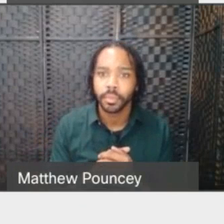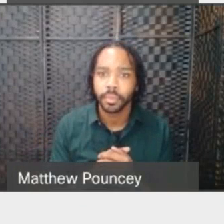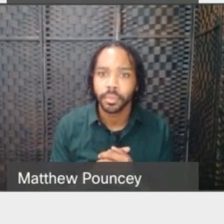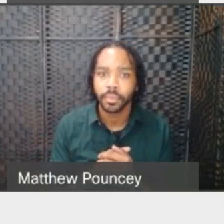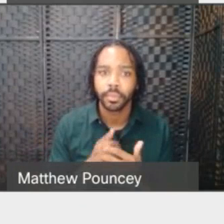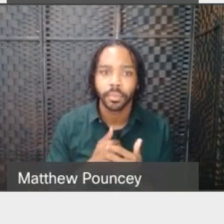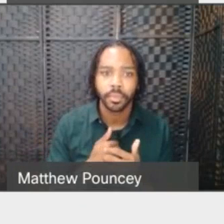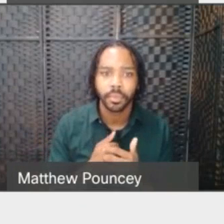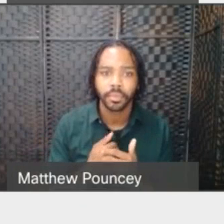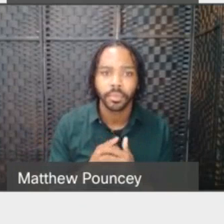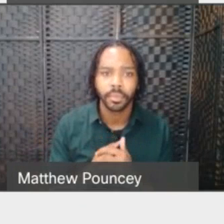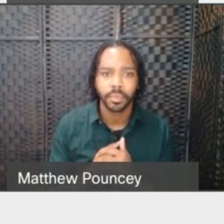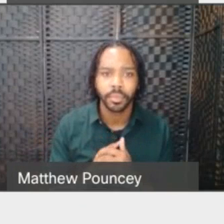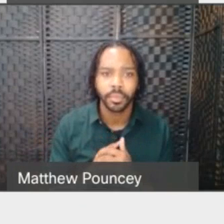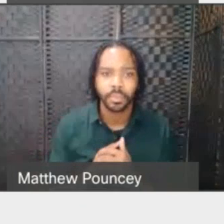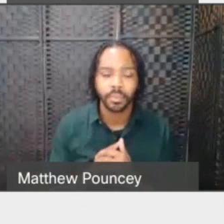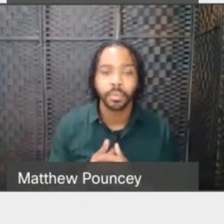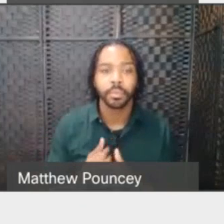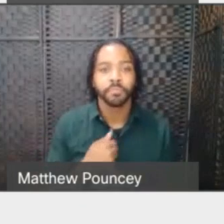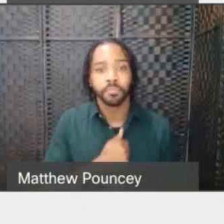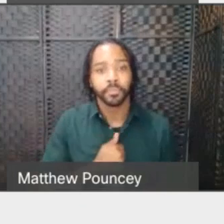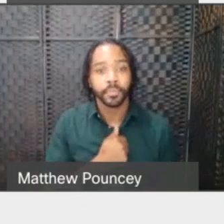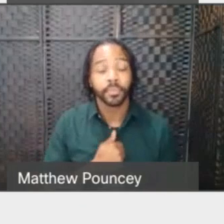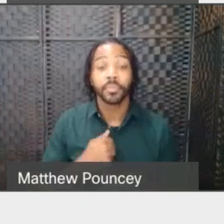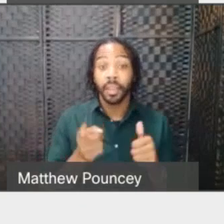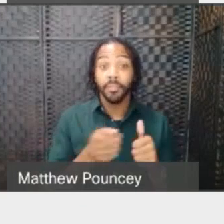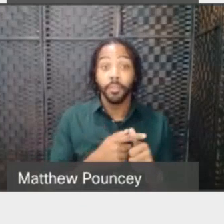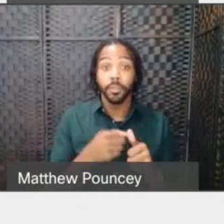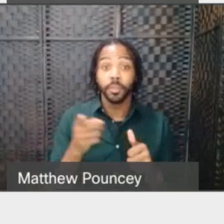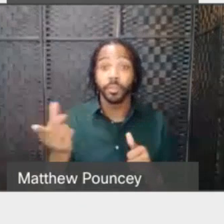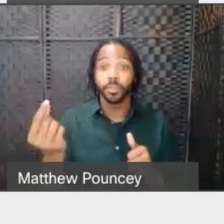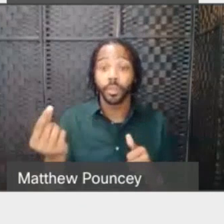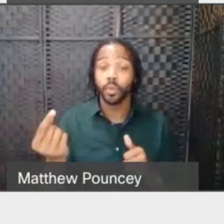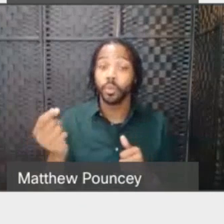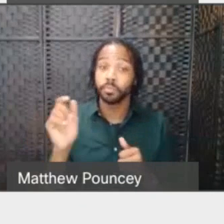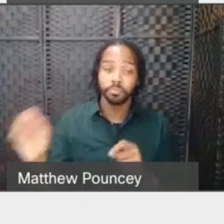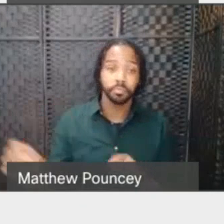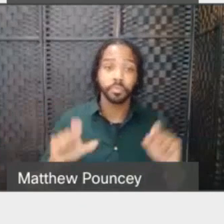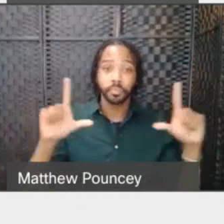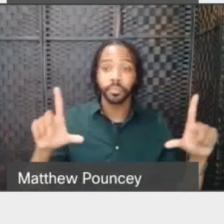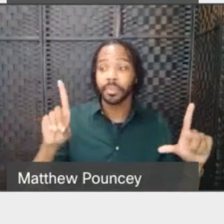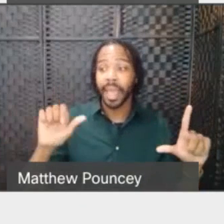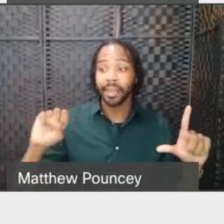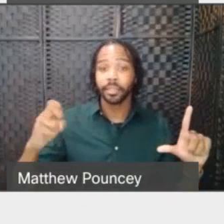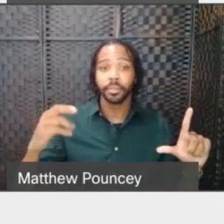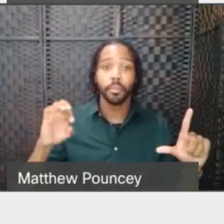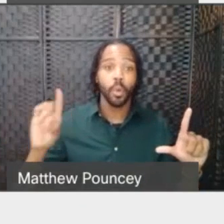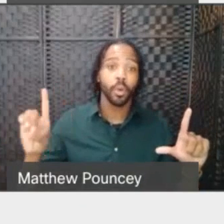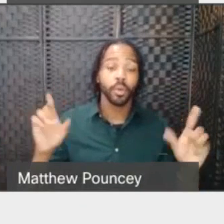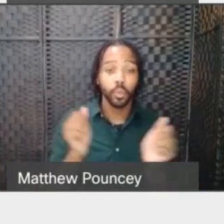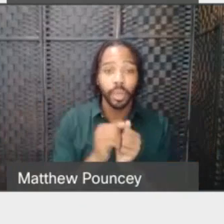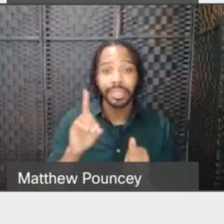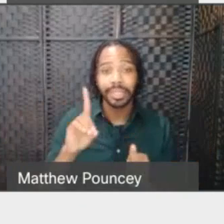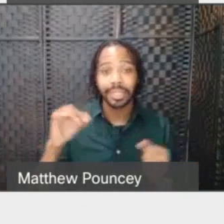I'm sorry, you will first go to the dashboard at DC Health link.